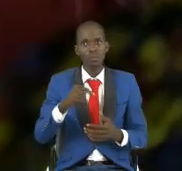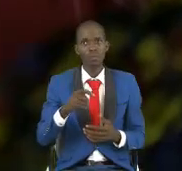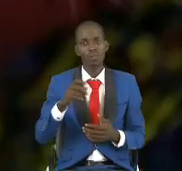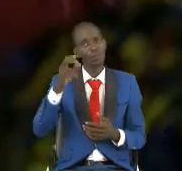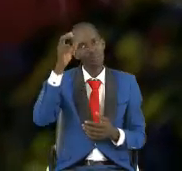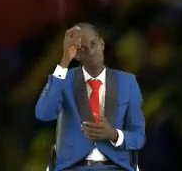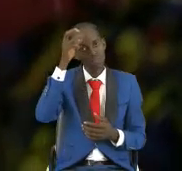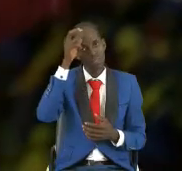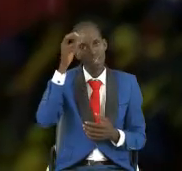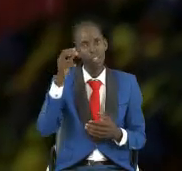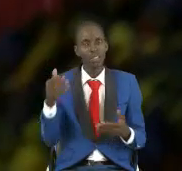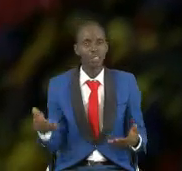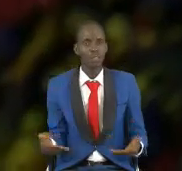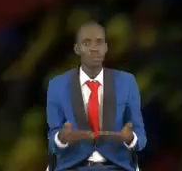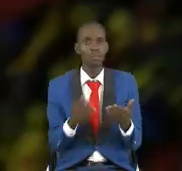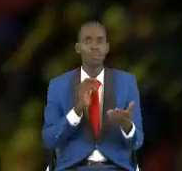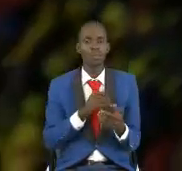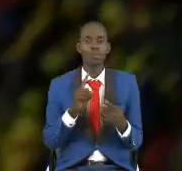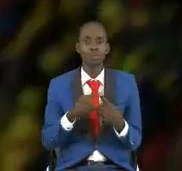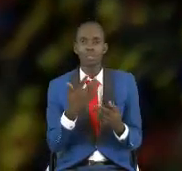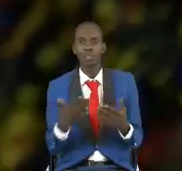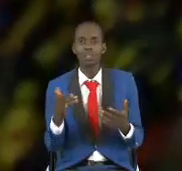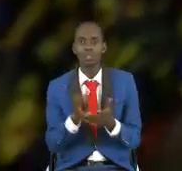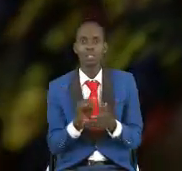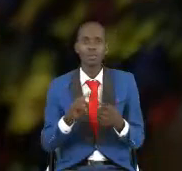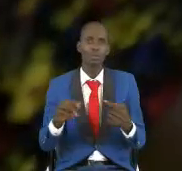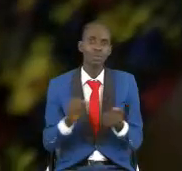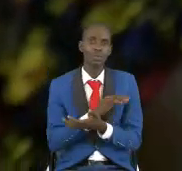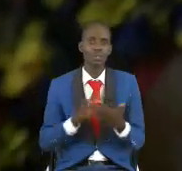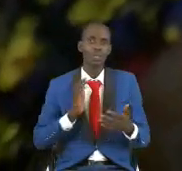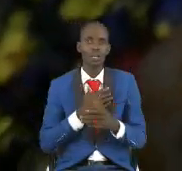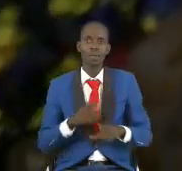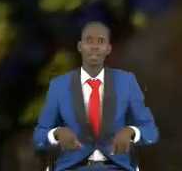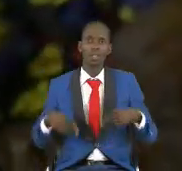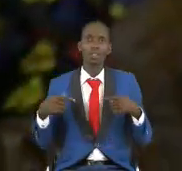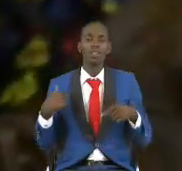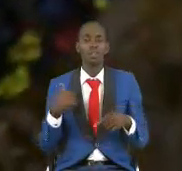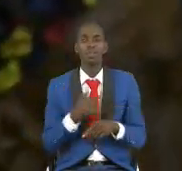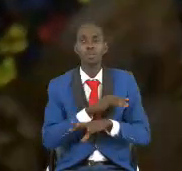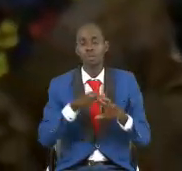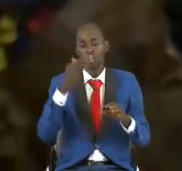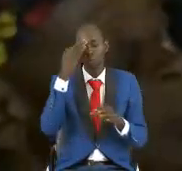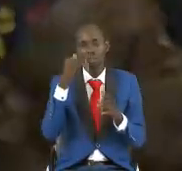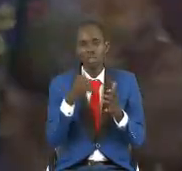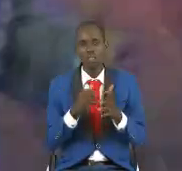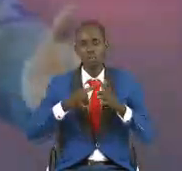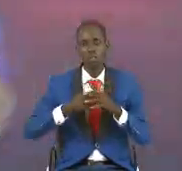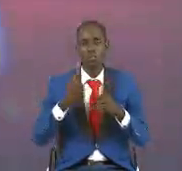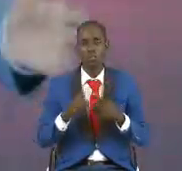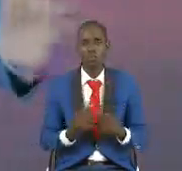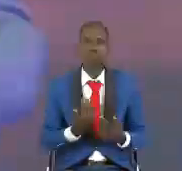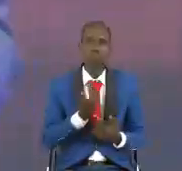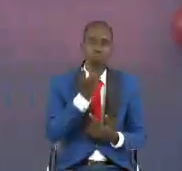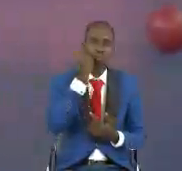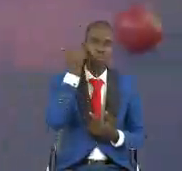things to destroy our lives, and we didn't know, eating up our lives. And you know, the more you